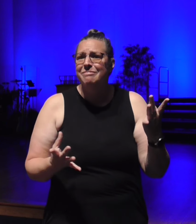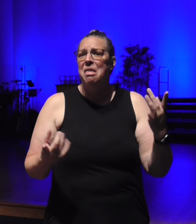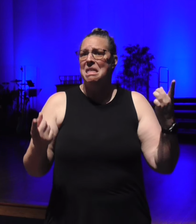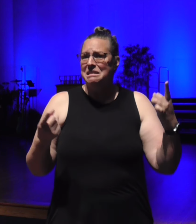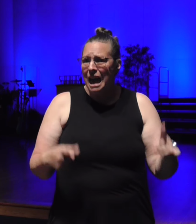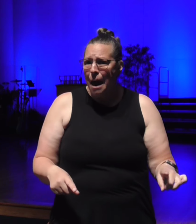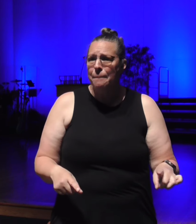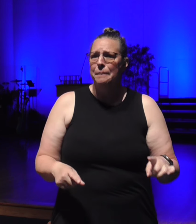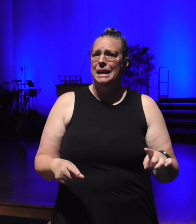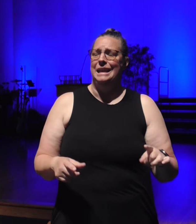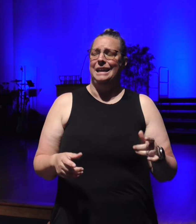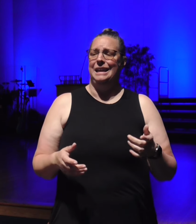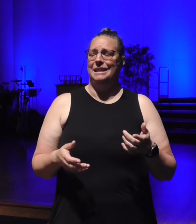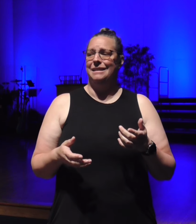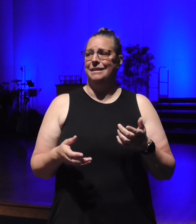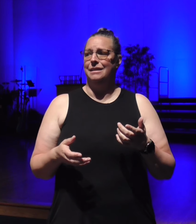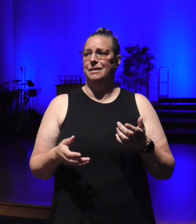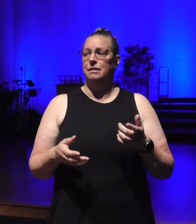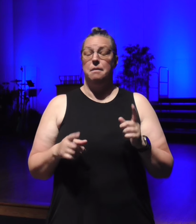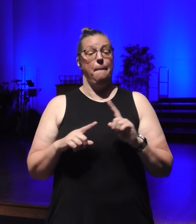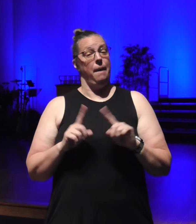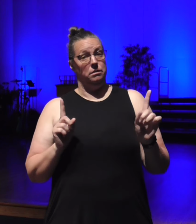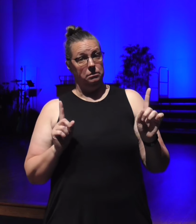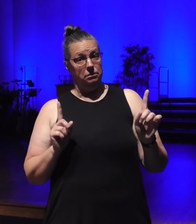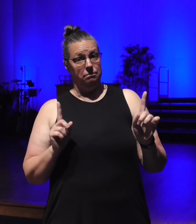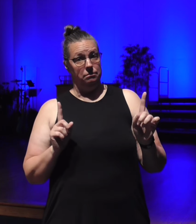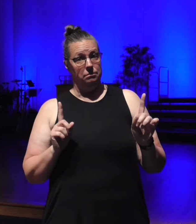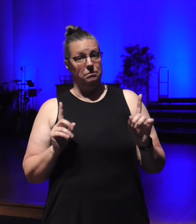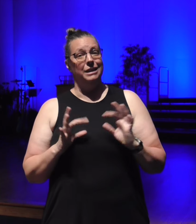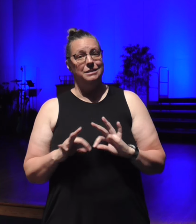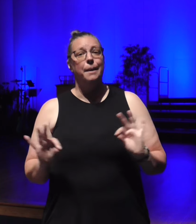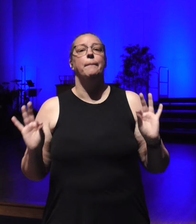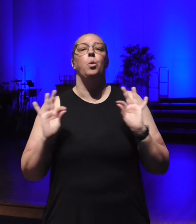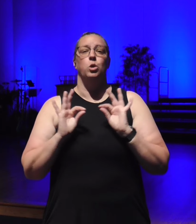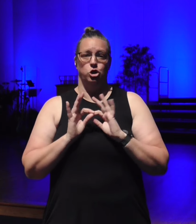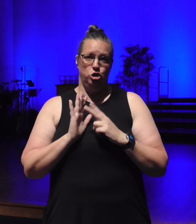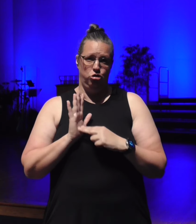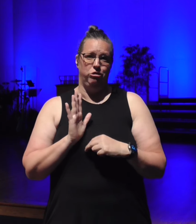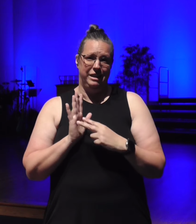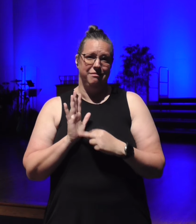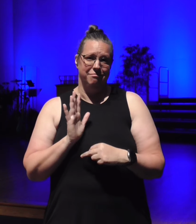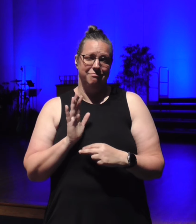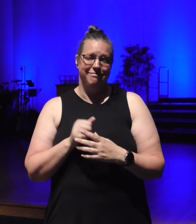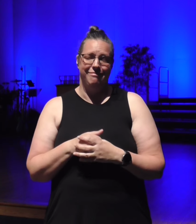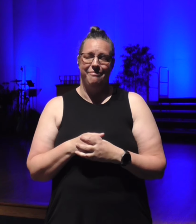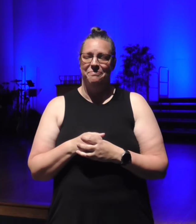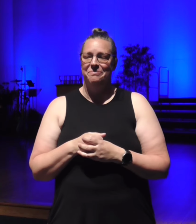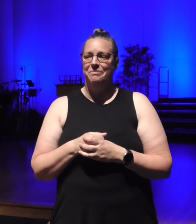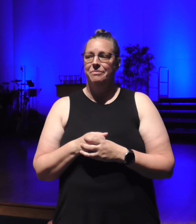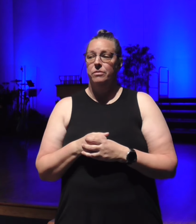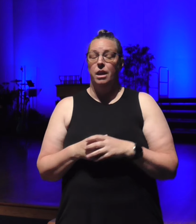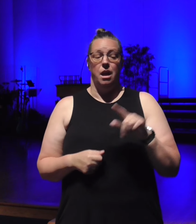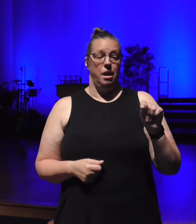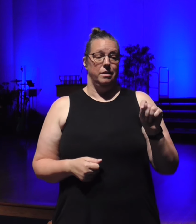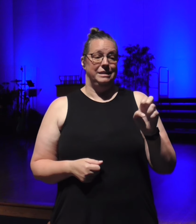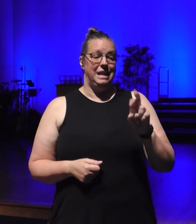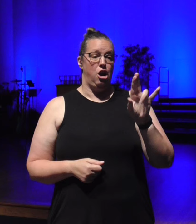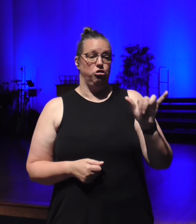human lives. But it's a very important read, because Terry